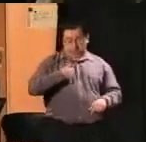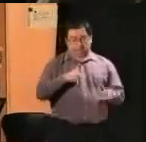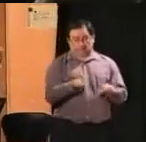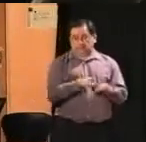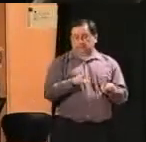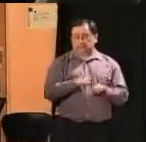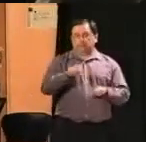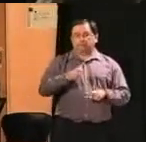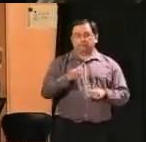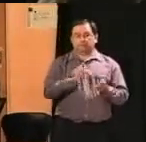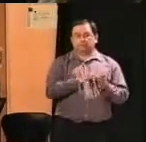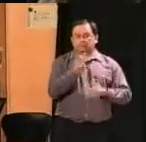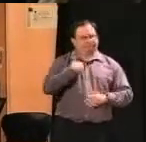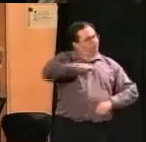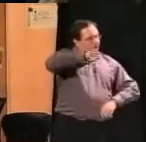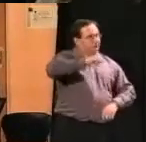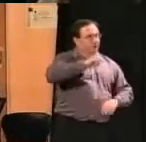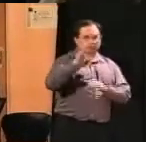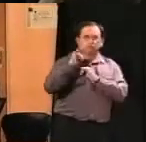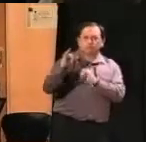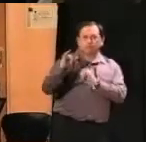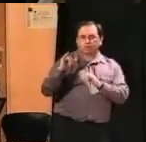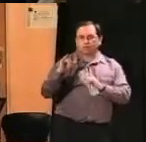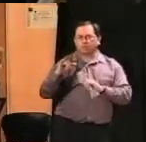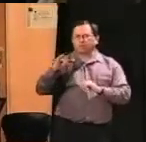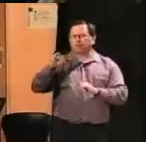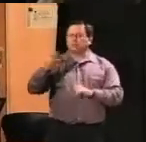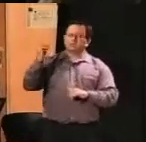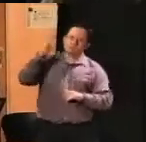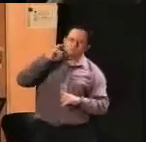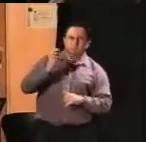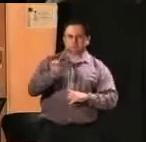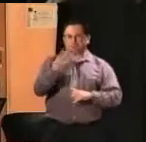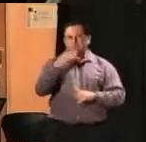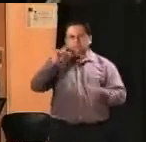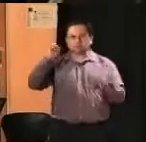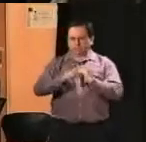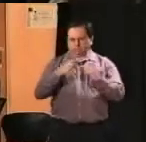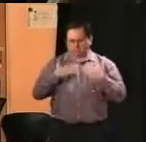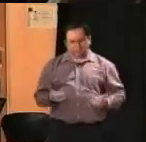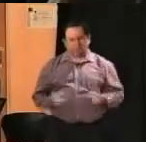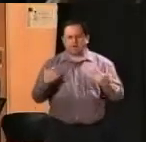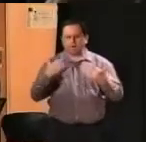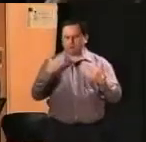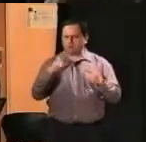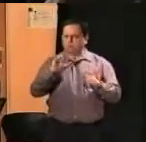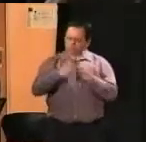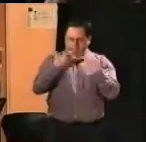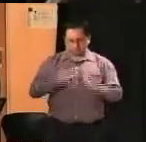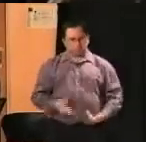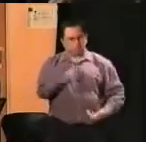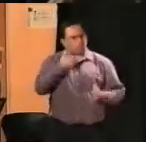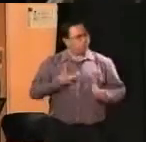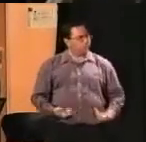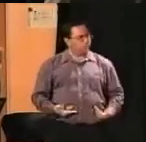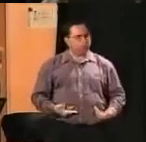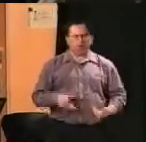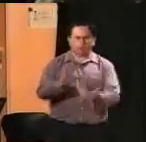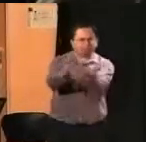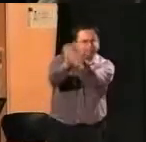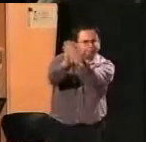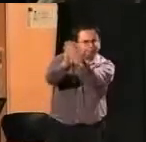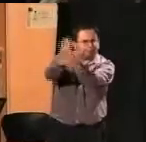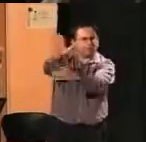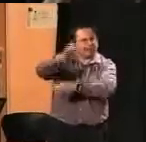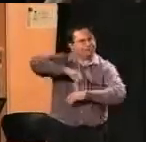suggestion that I require drugs. It changes who we're meant to be. And in so doing, diminishes us. I salute that sentiment, and I